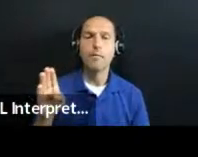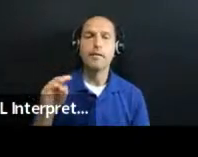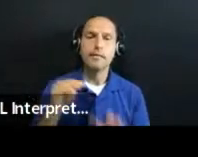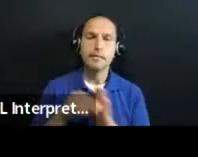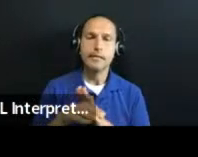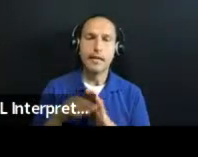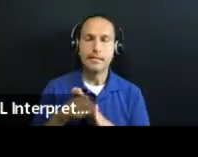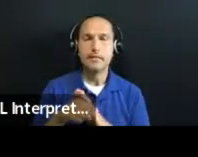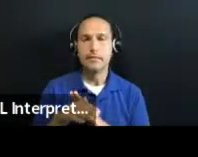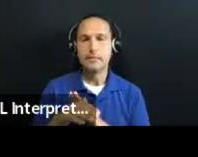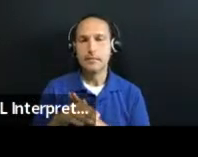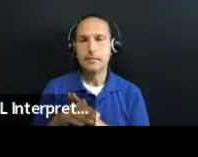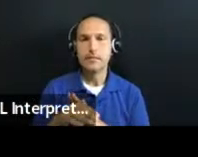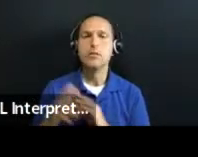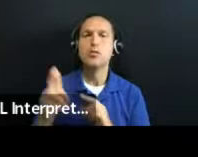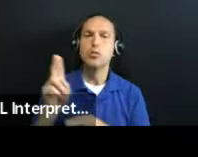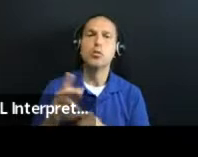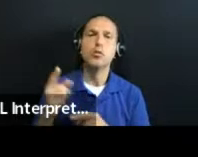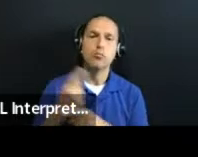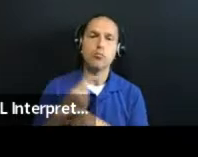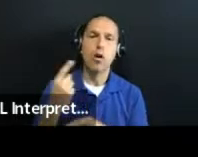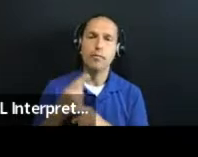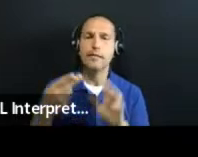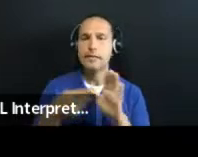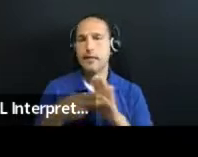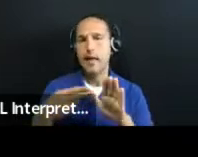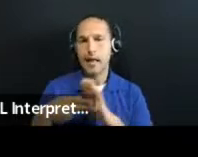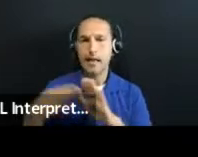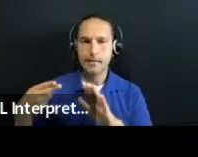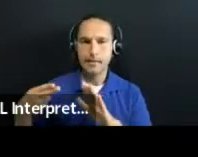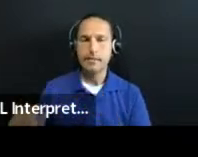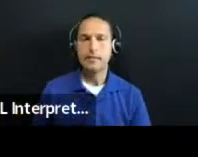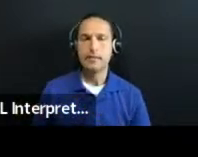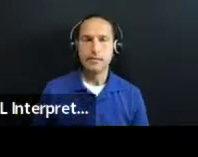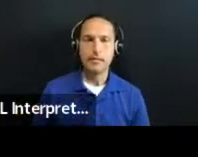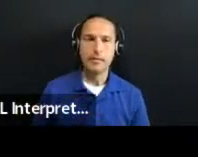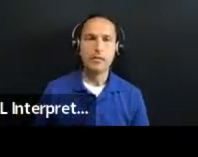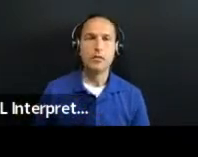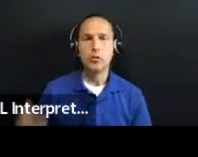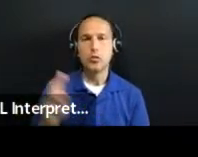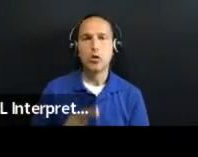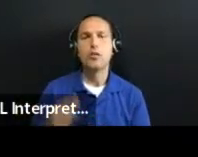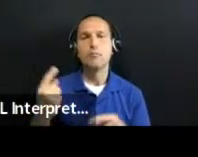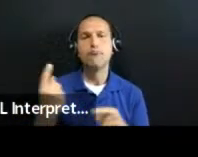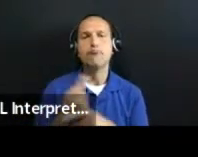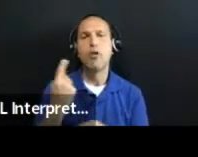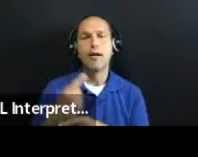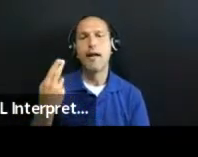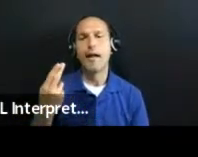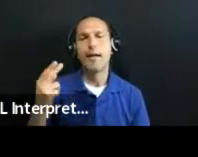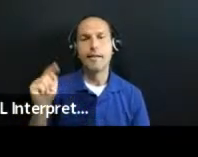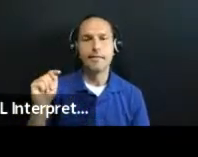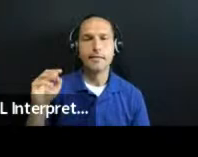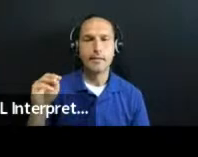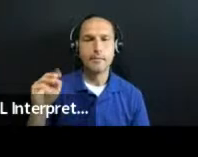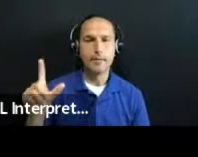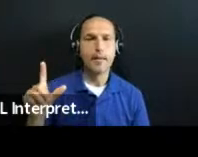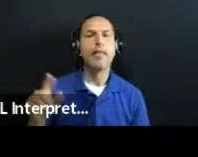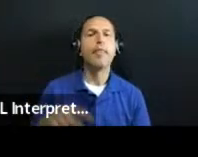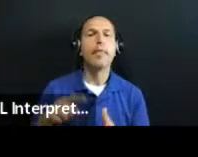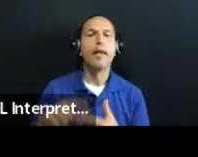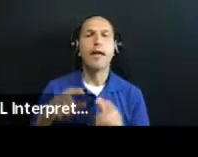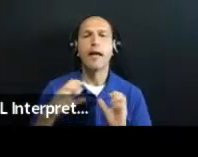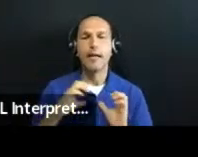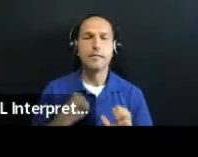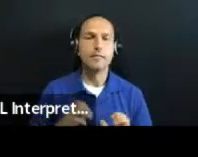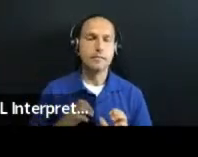general, using proper tags, right? And as much as possible using standard HTML, and for customizing